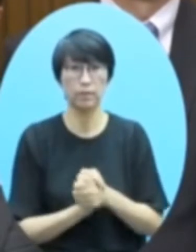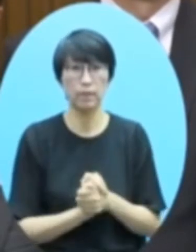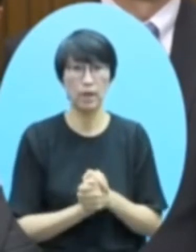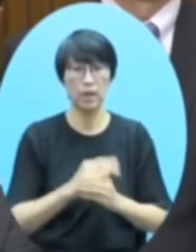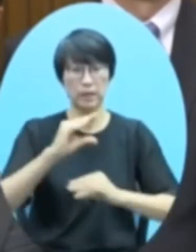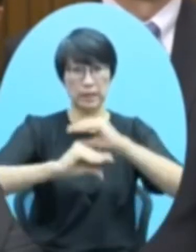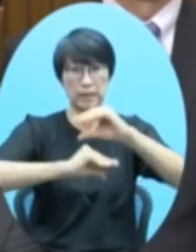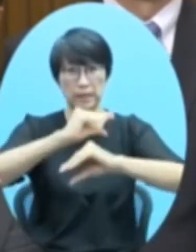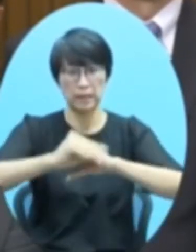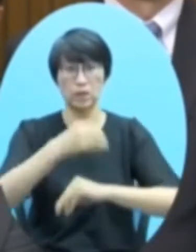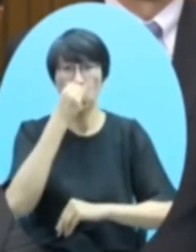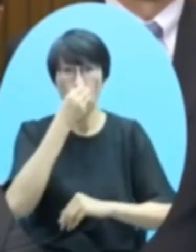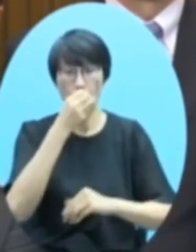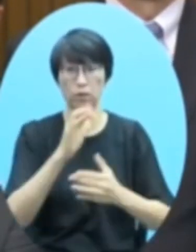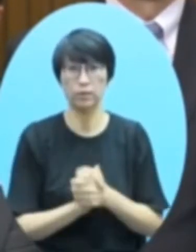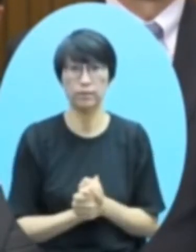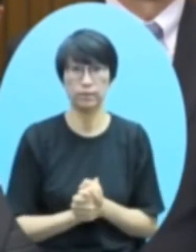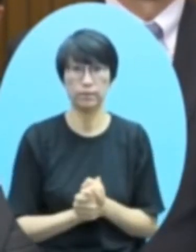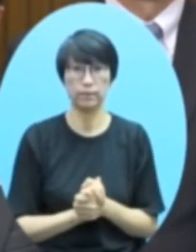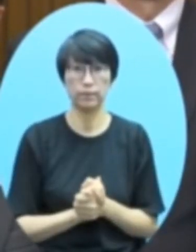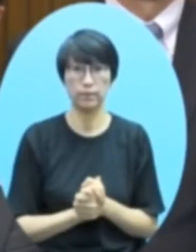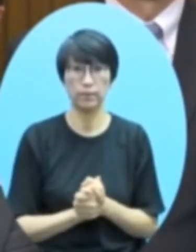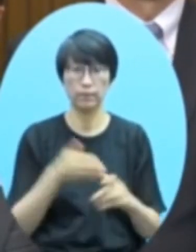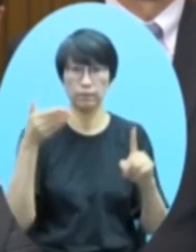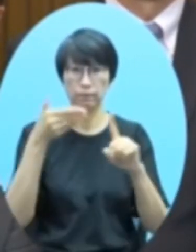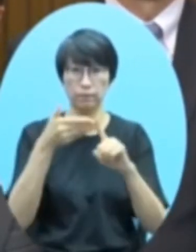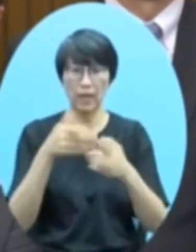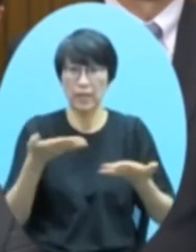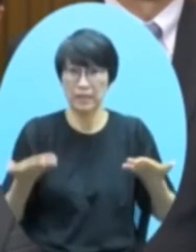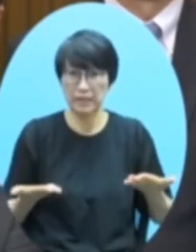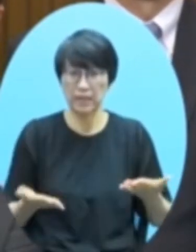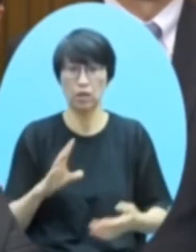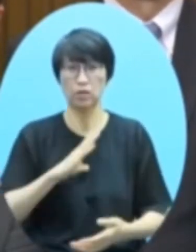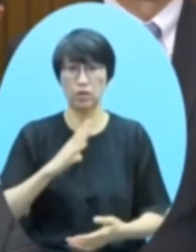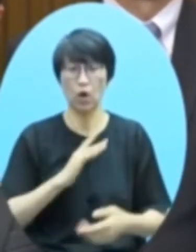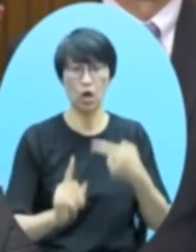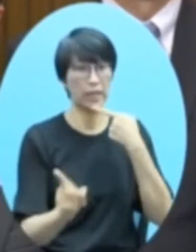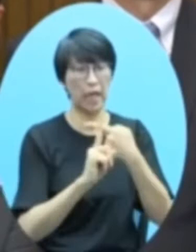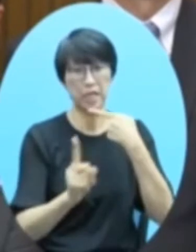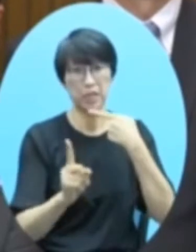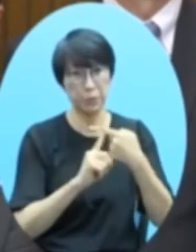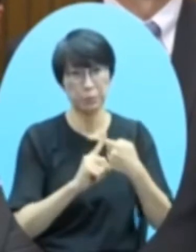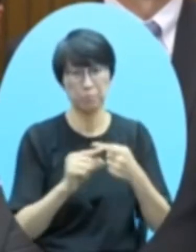build, to the verge of a very dangerous situation.